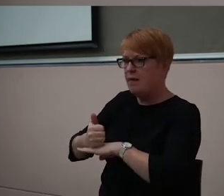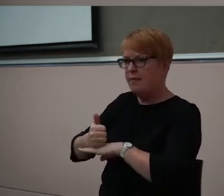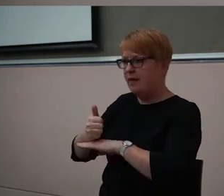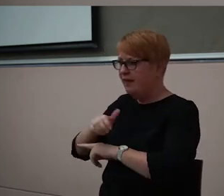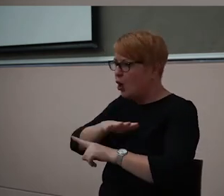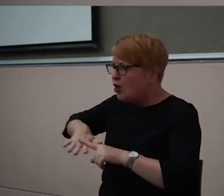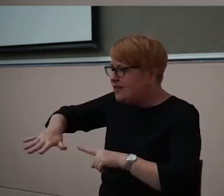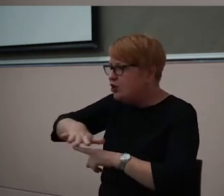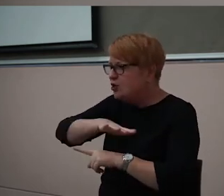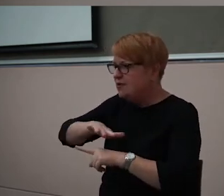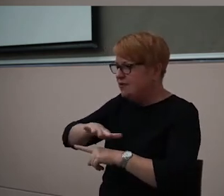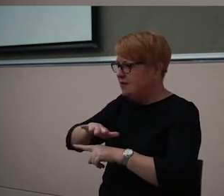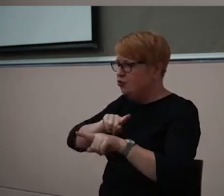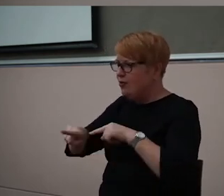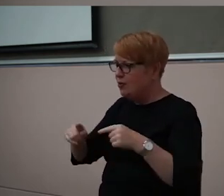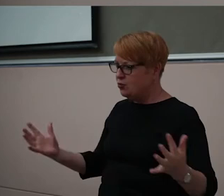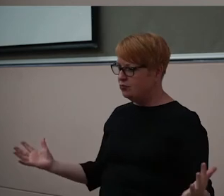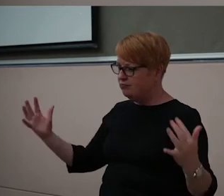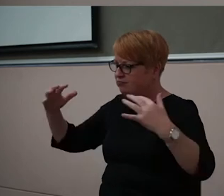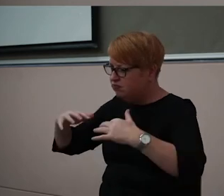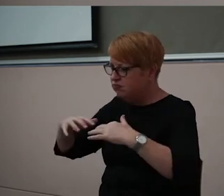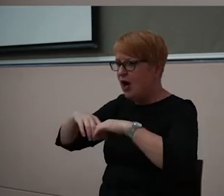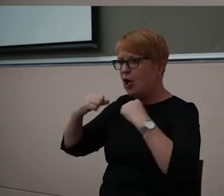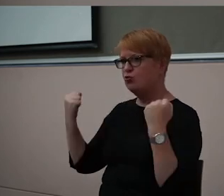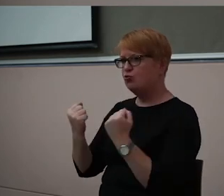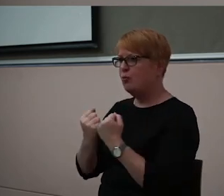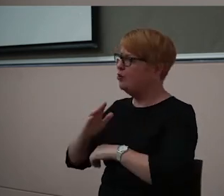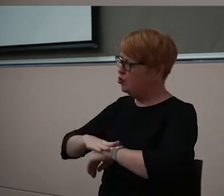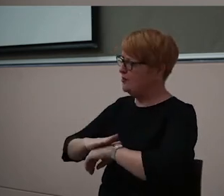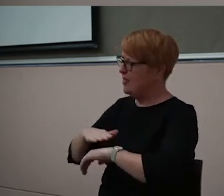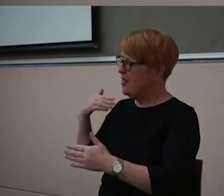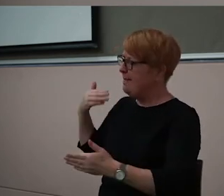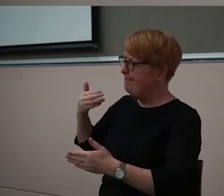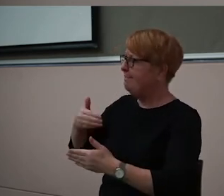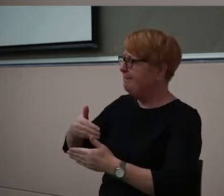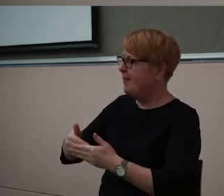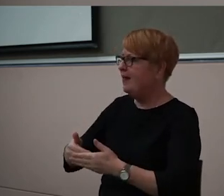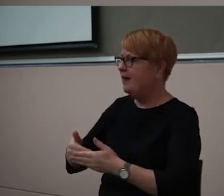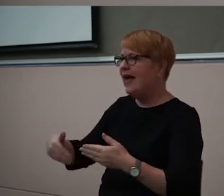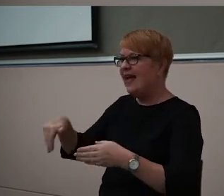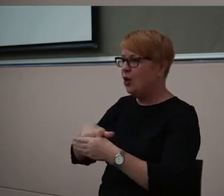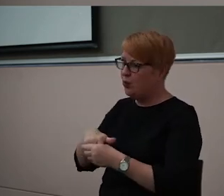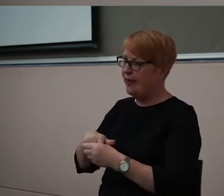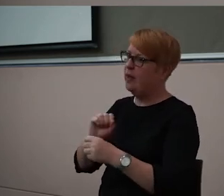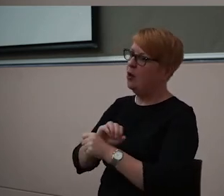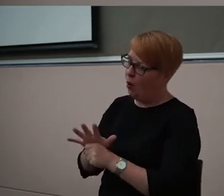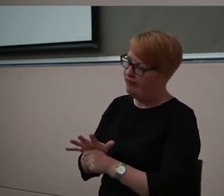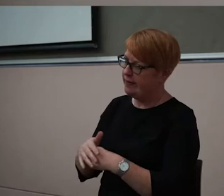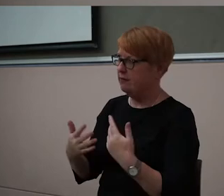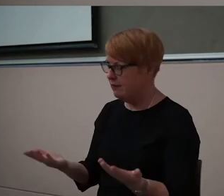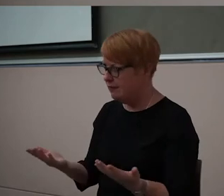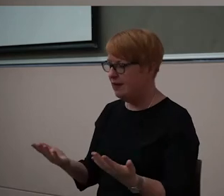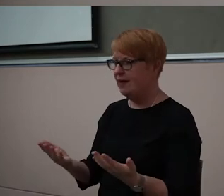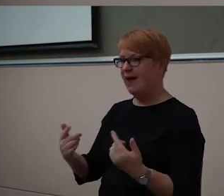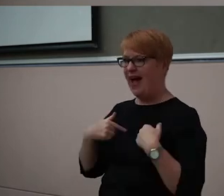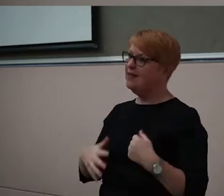to bring a group together was all of that time period, including a pandemic, including having